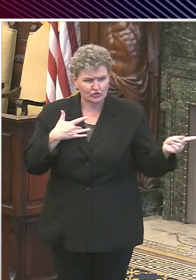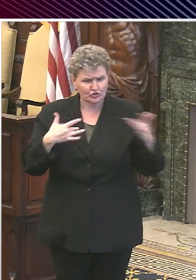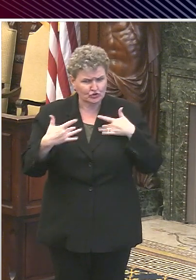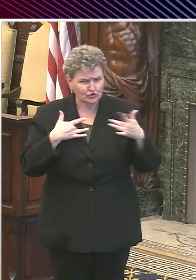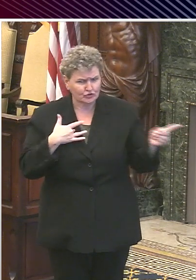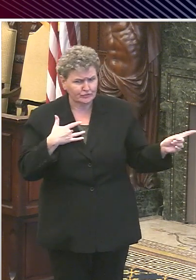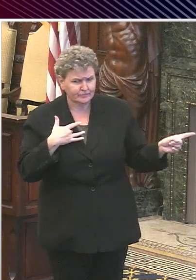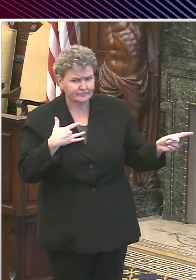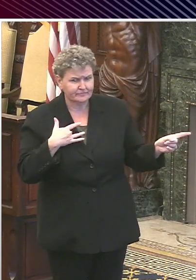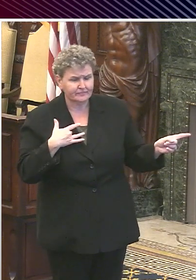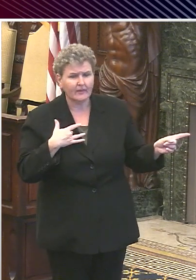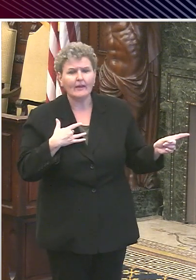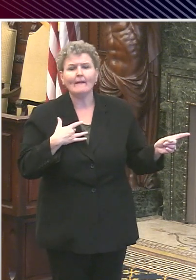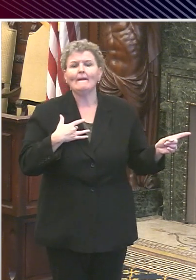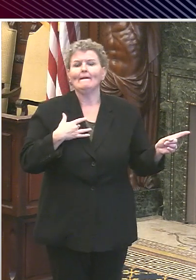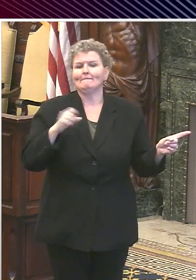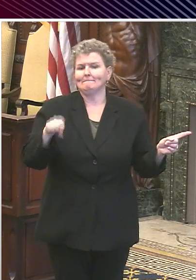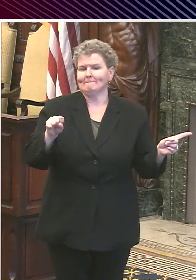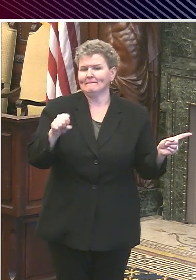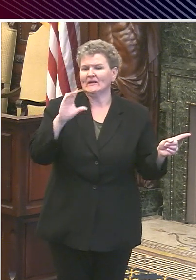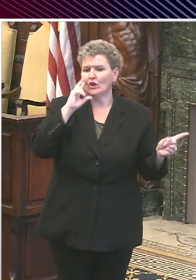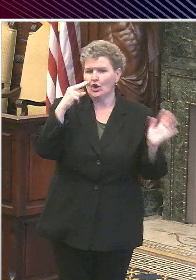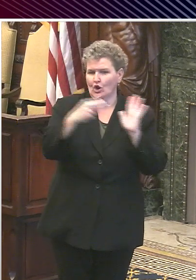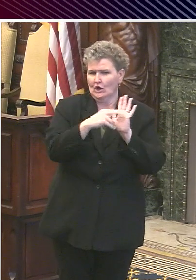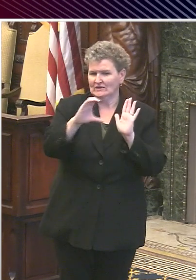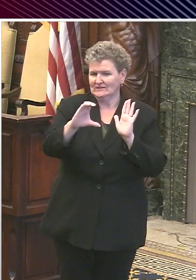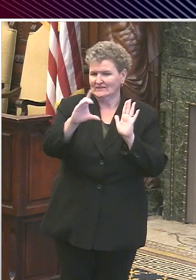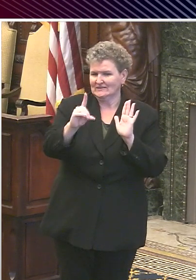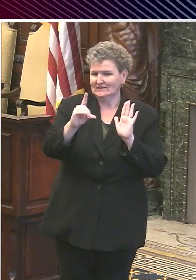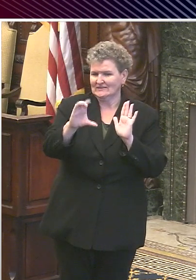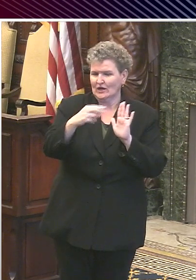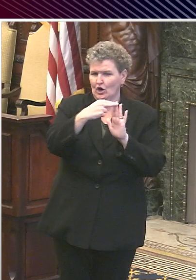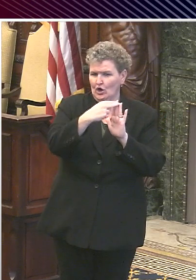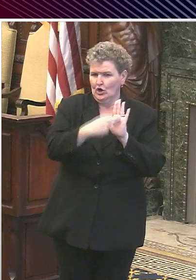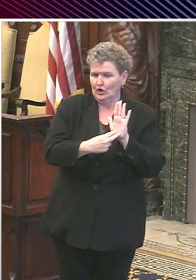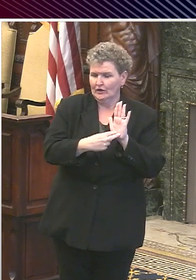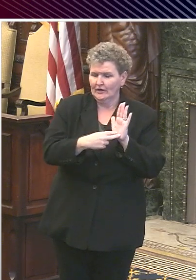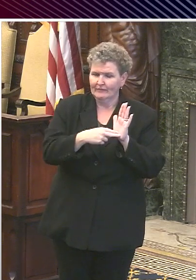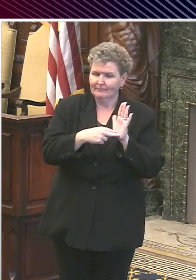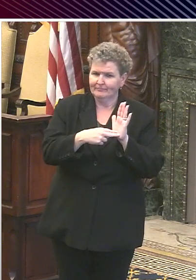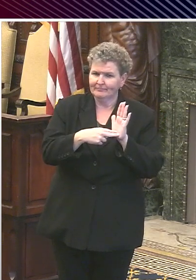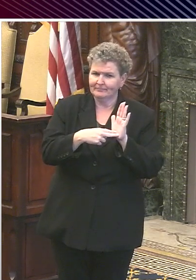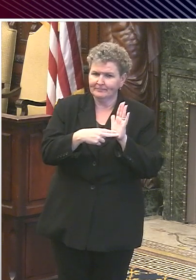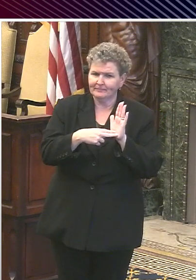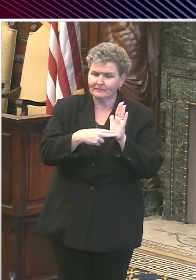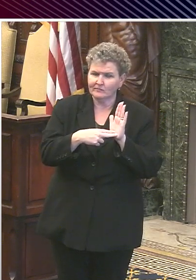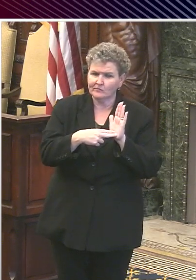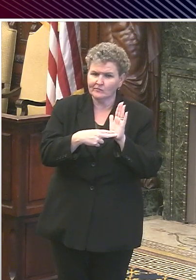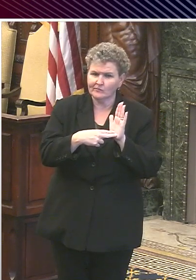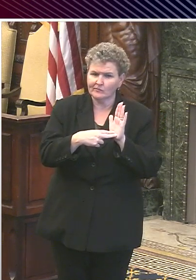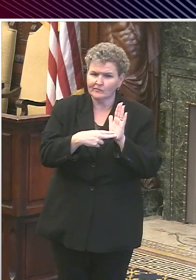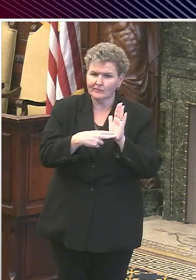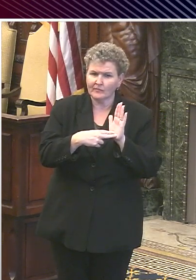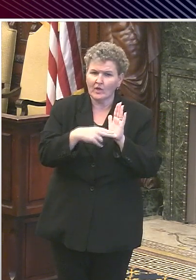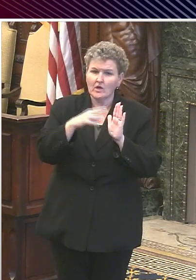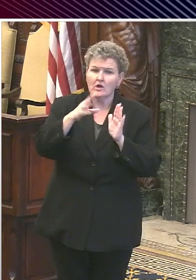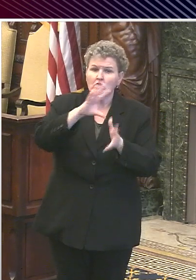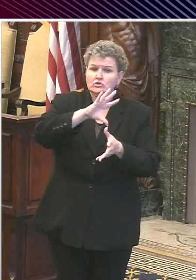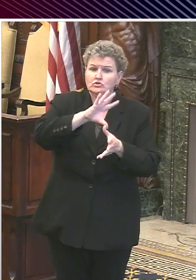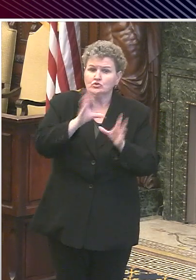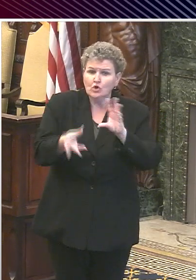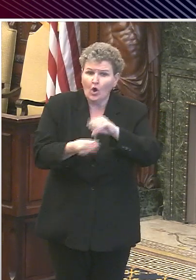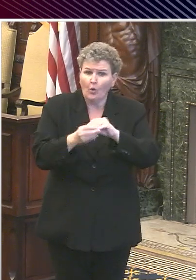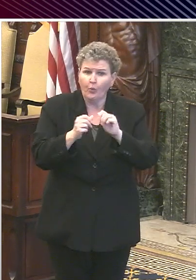look closely at the CDC guidance, they don't just say don't clear encampments. They say take into account the totality of the risk of the